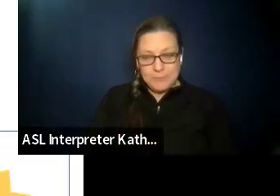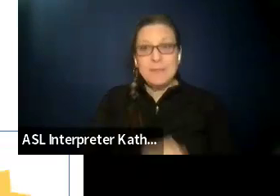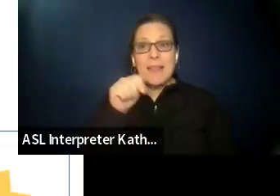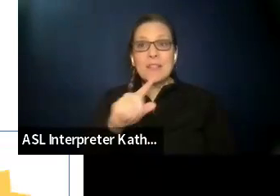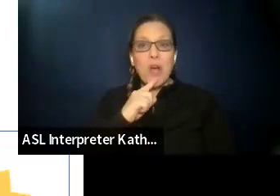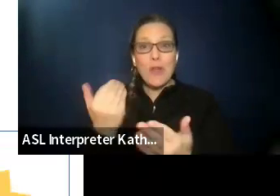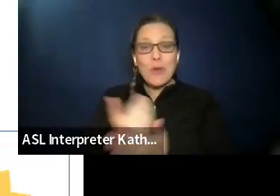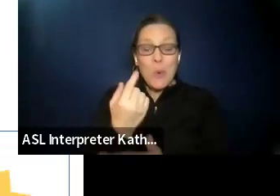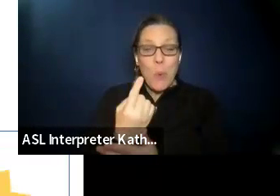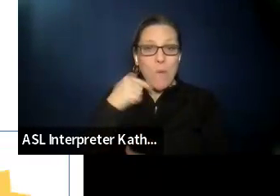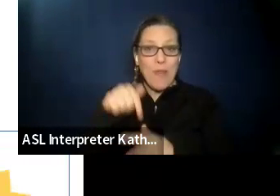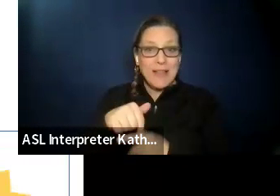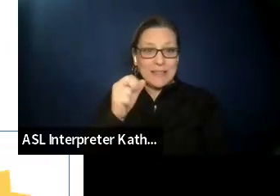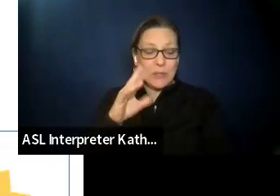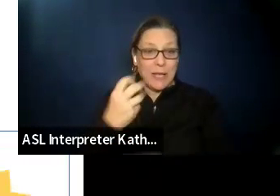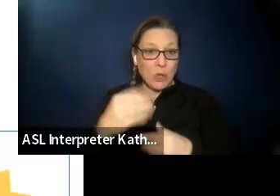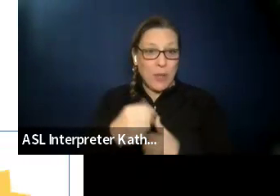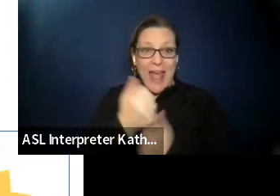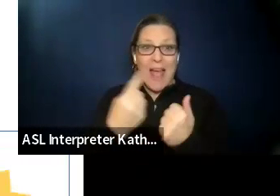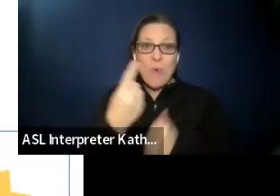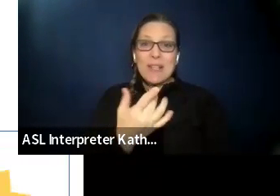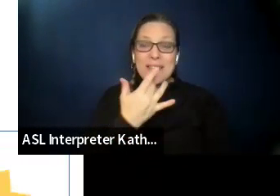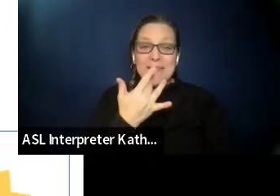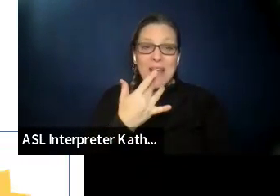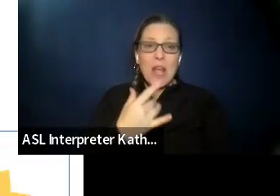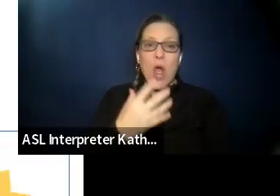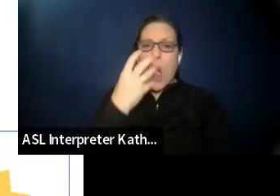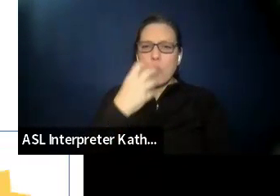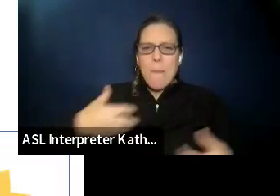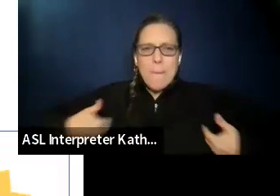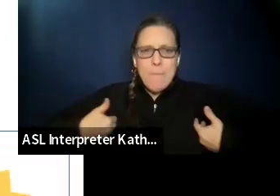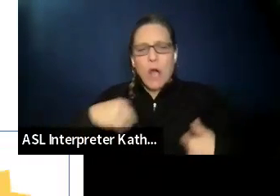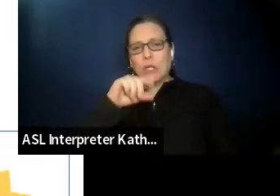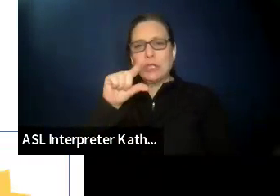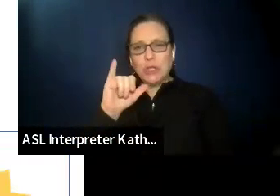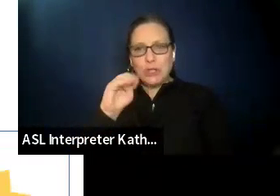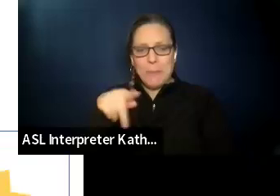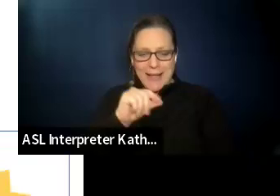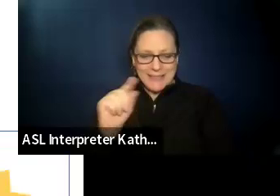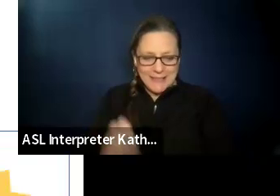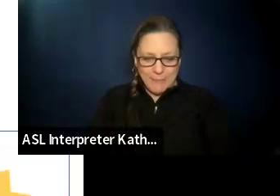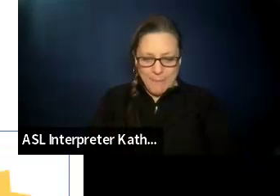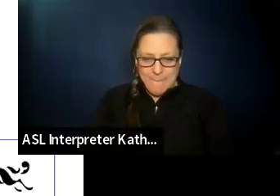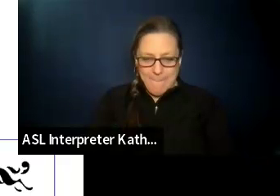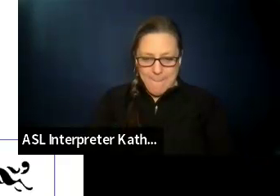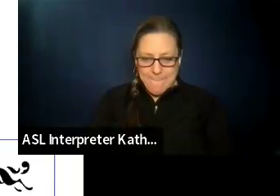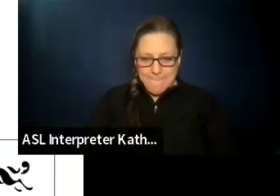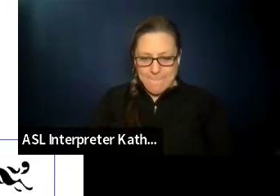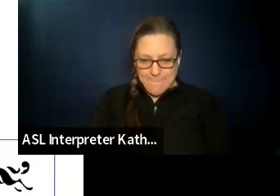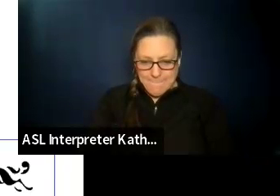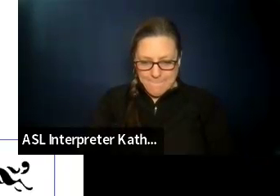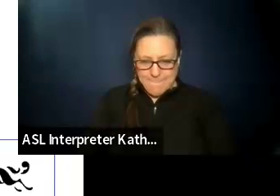are the newest addition to the series, including everyone's favorite grumpy monkey chimpanzee. Next slide.